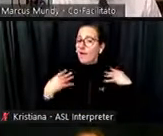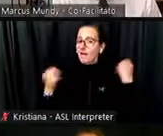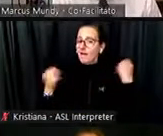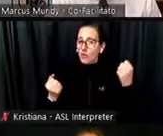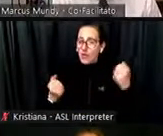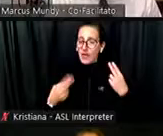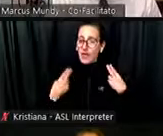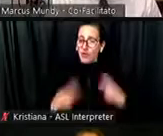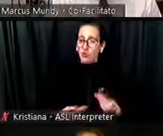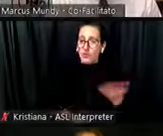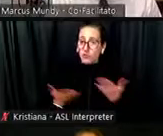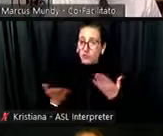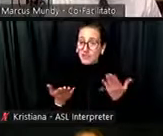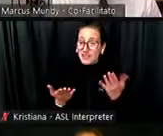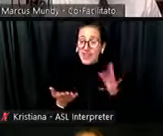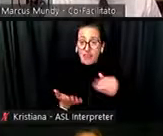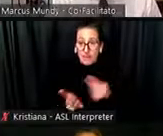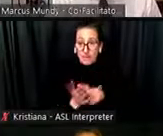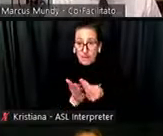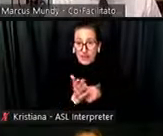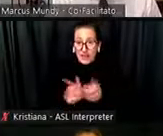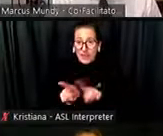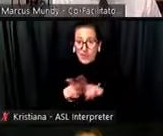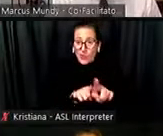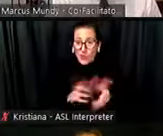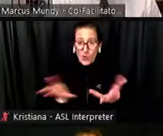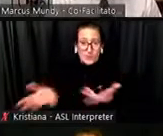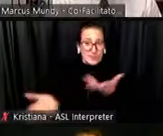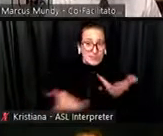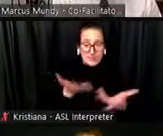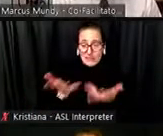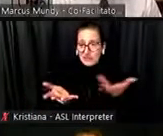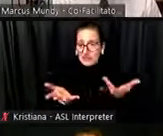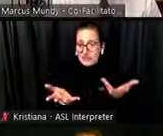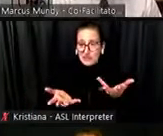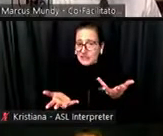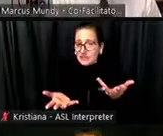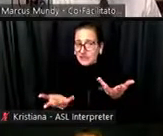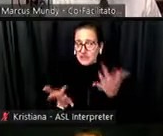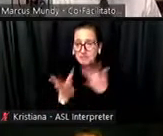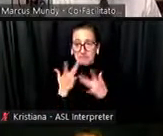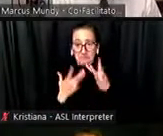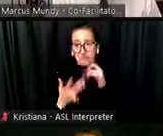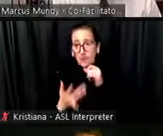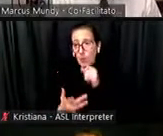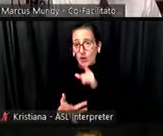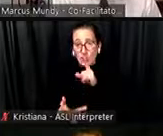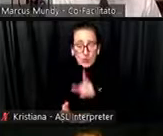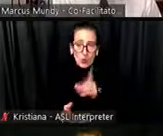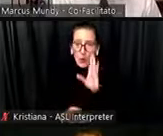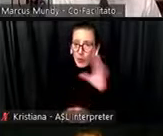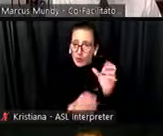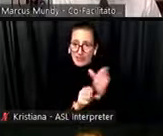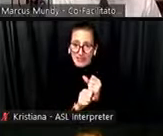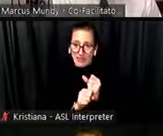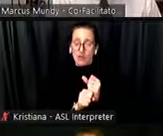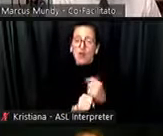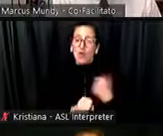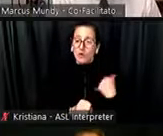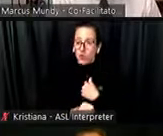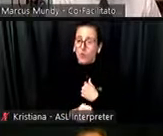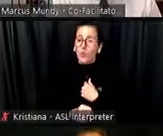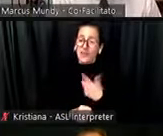is at risk as well. So we're pretty worried. It is going to be a very difficult